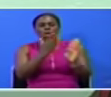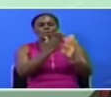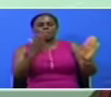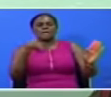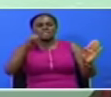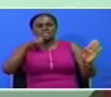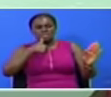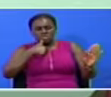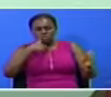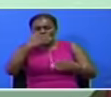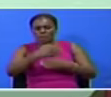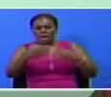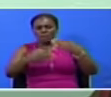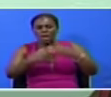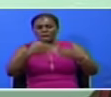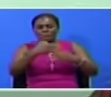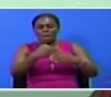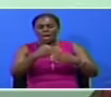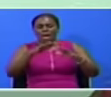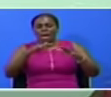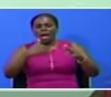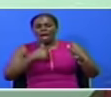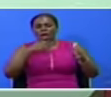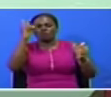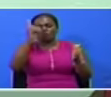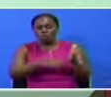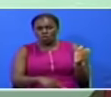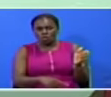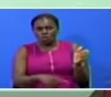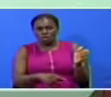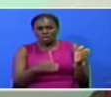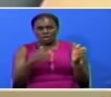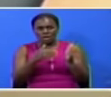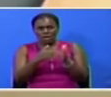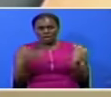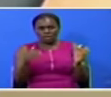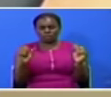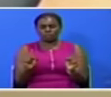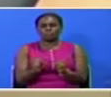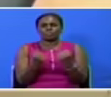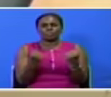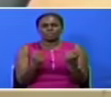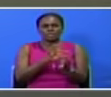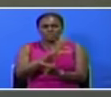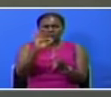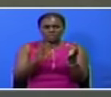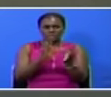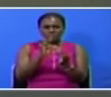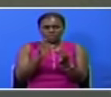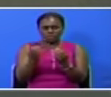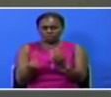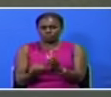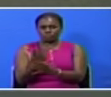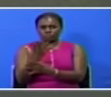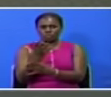be constructed under this standard, they have to have what we call anti-rolling bars. Moreover, specific carriers will be created to